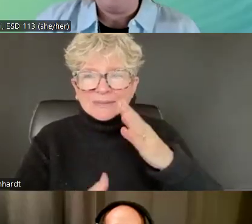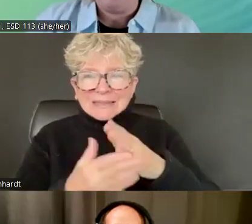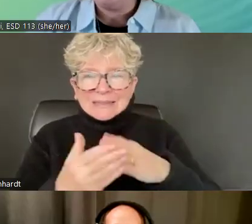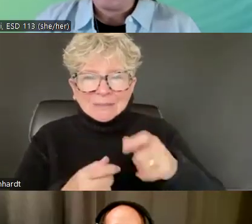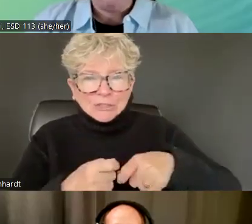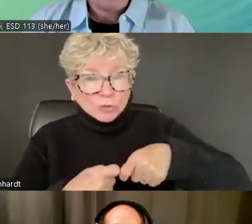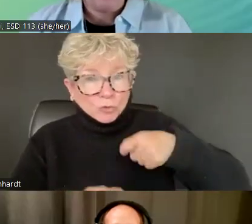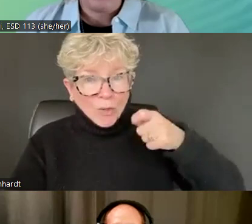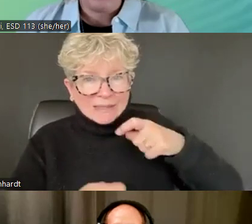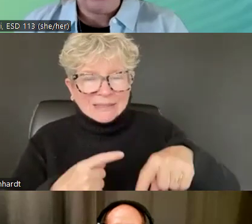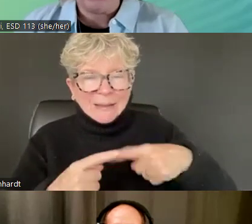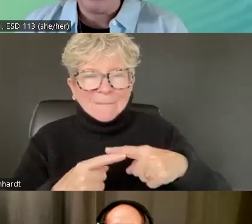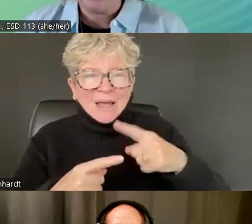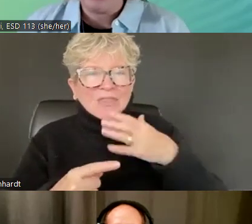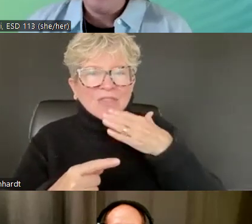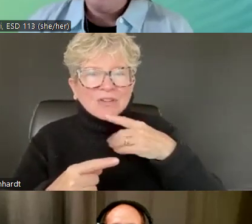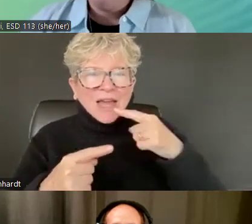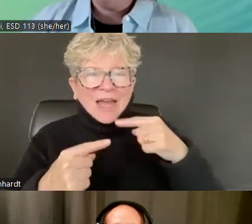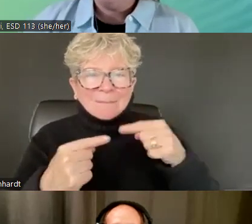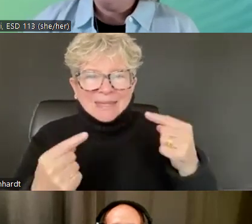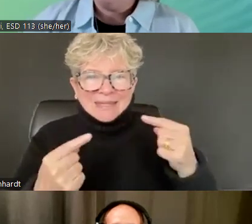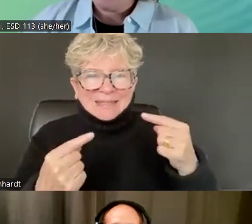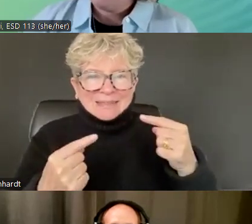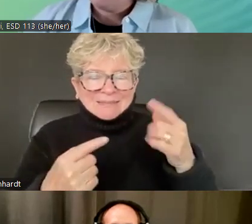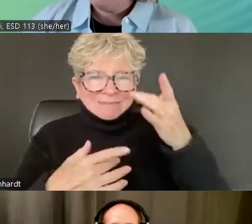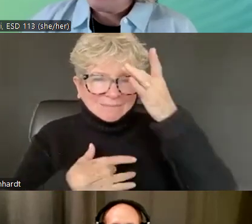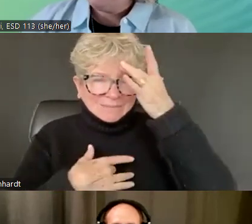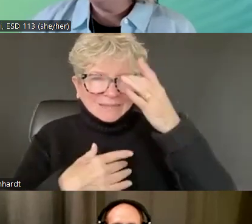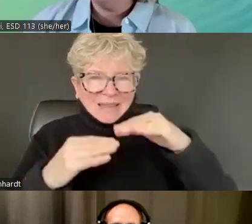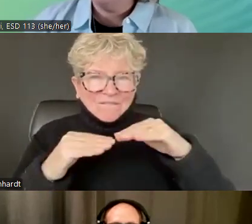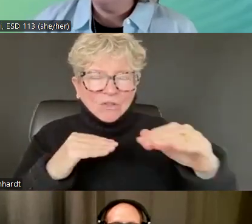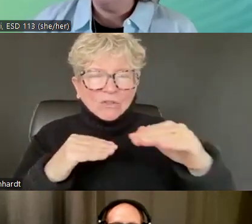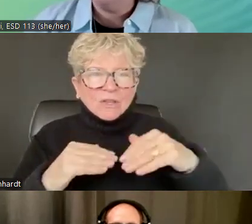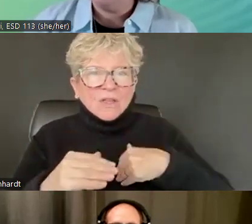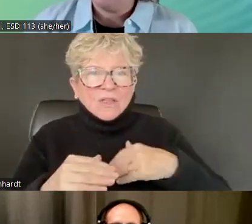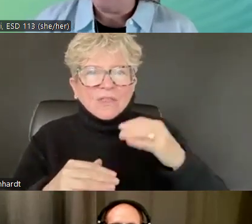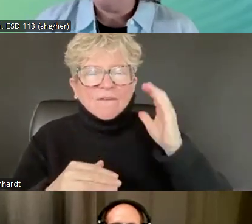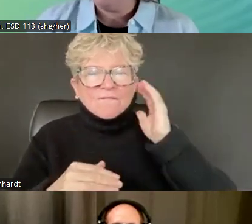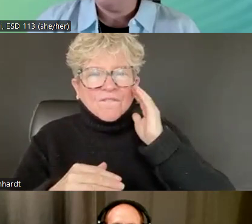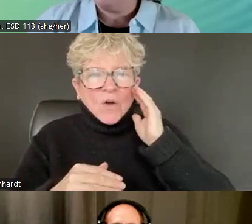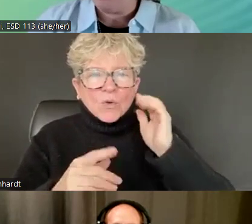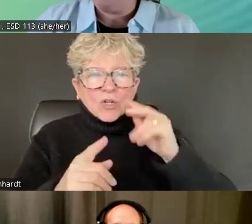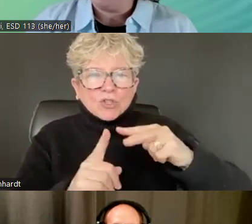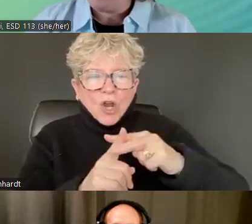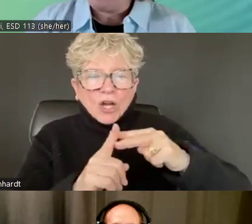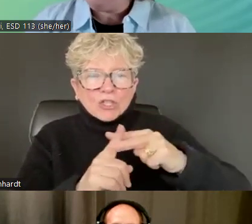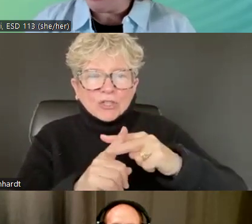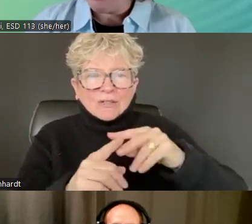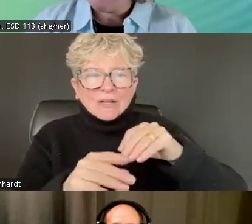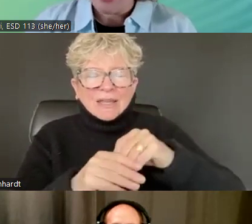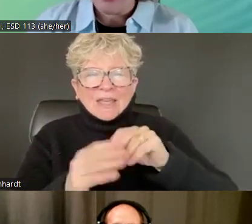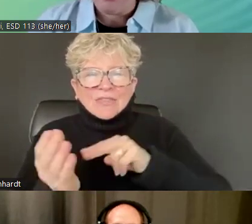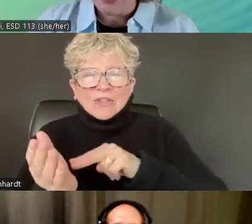about their diabetes levels. Their phone charger that was in the nurse's office was not working